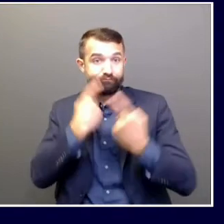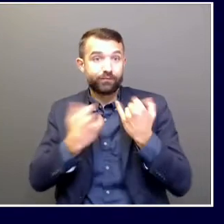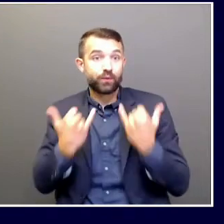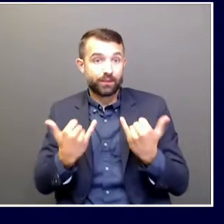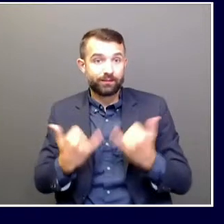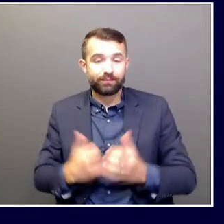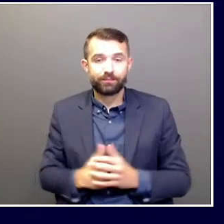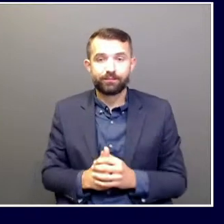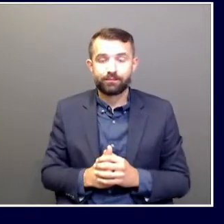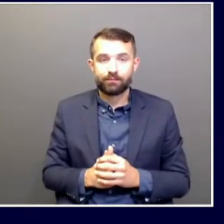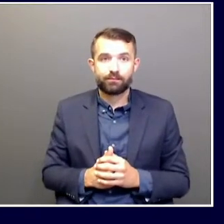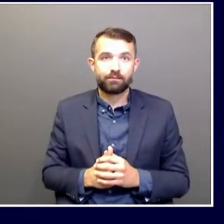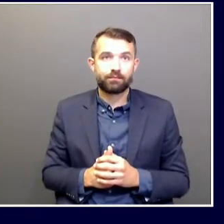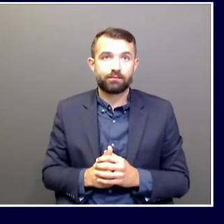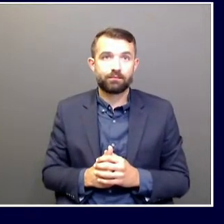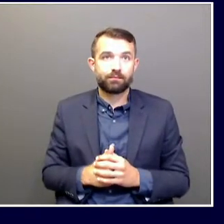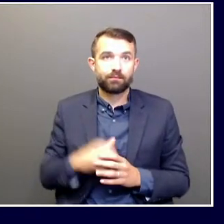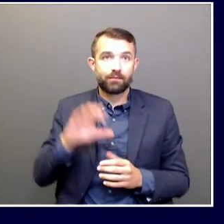first to Chris Costa.